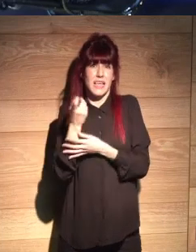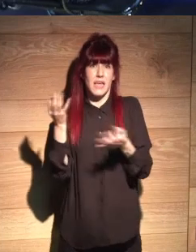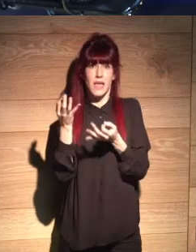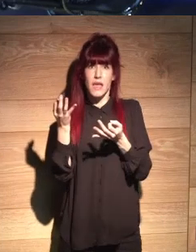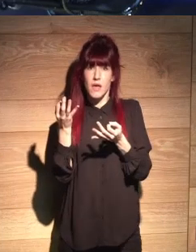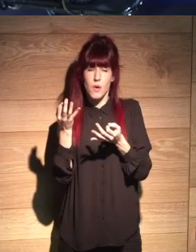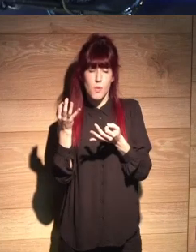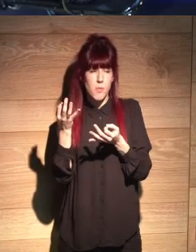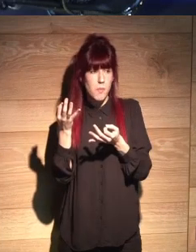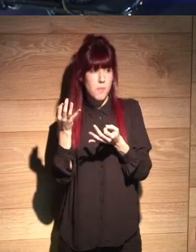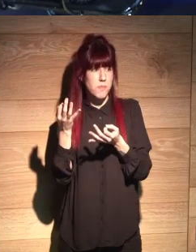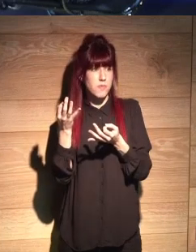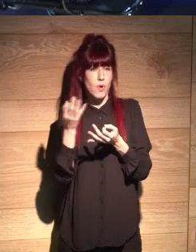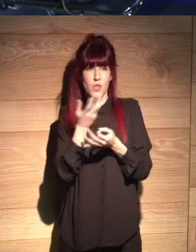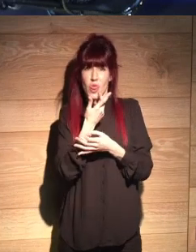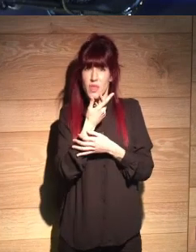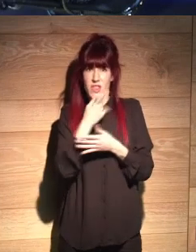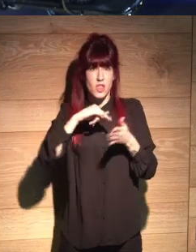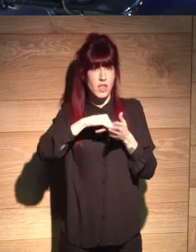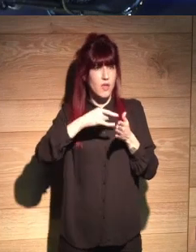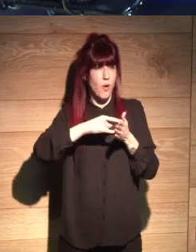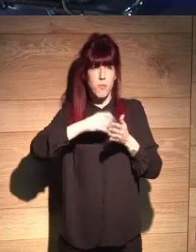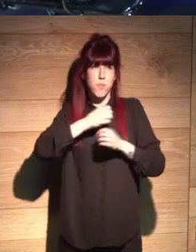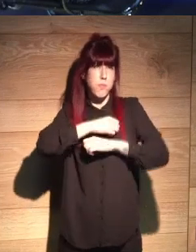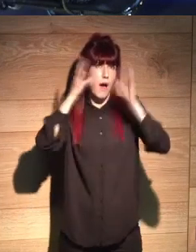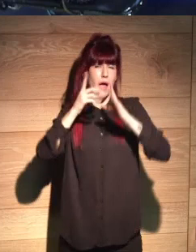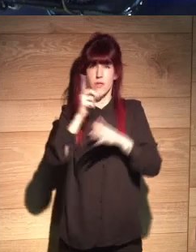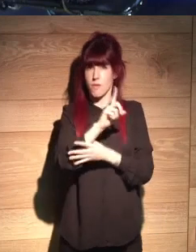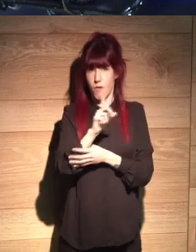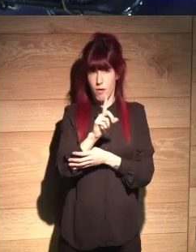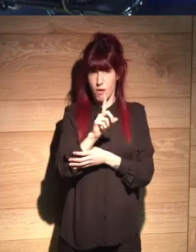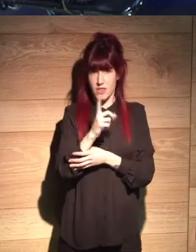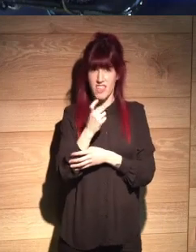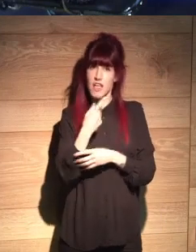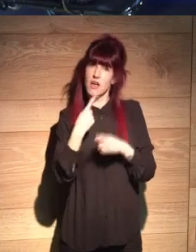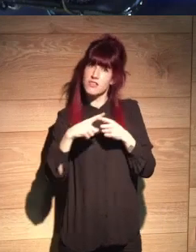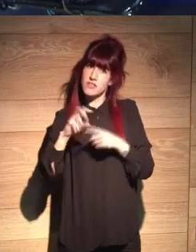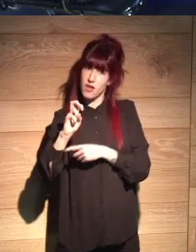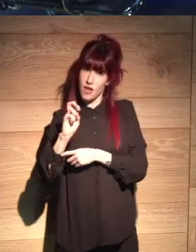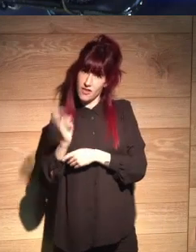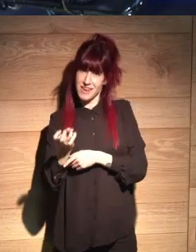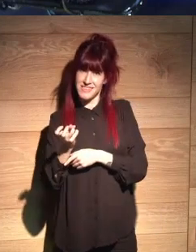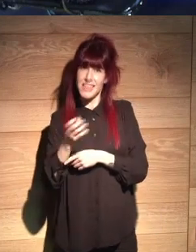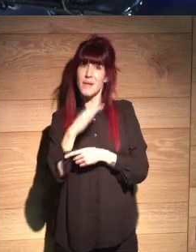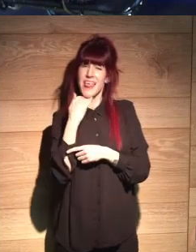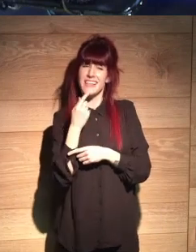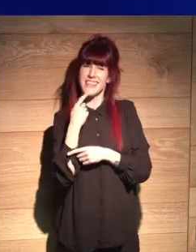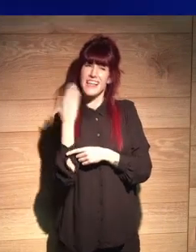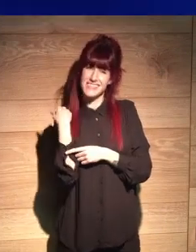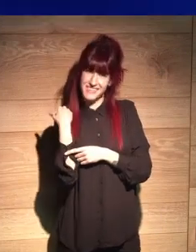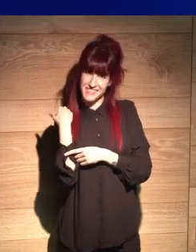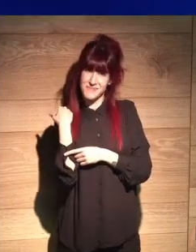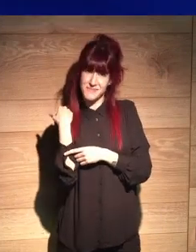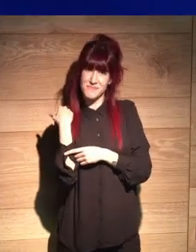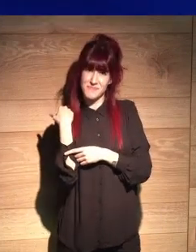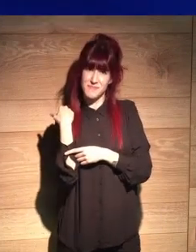required is a technical knowledge. No, that's not true. We need other things as well that are